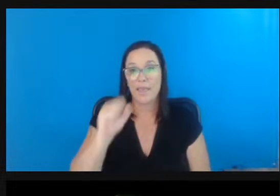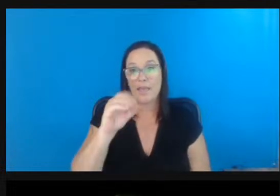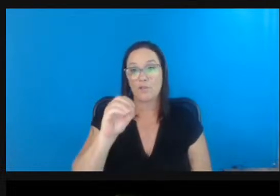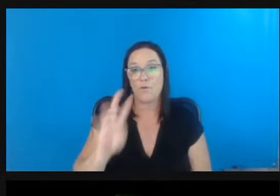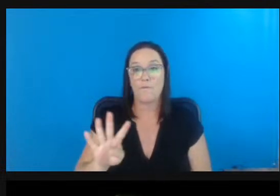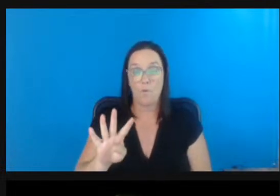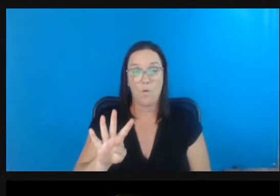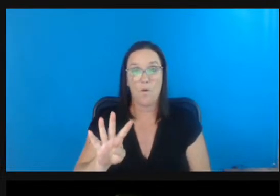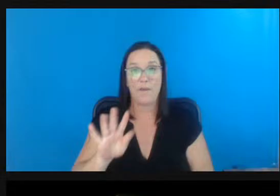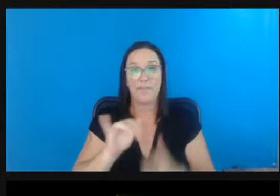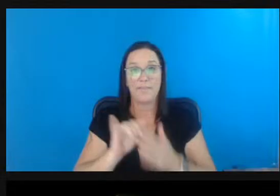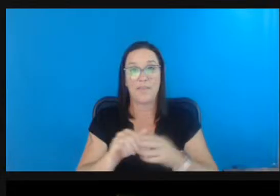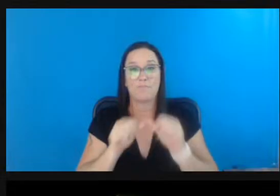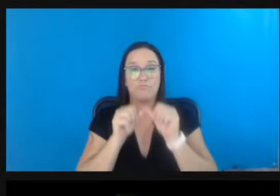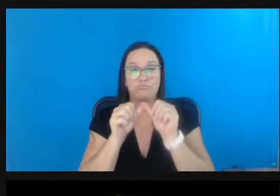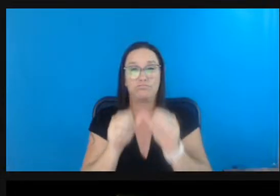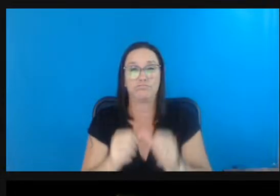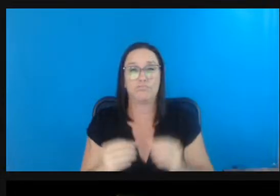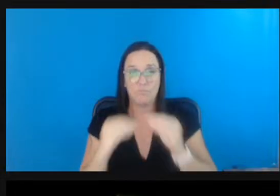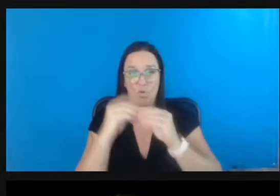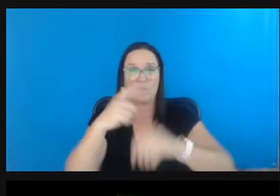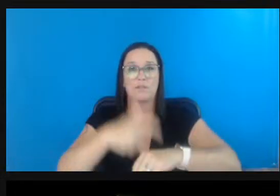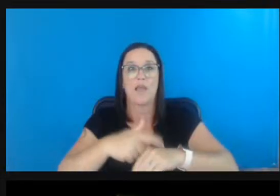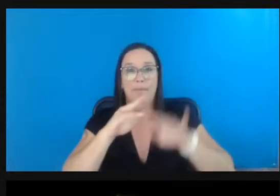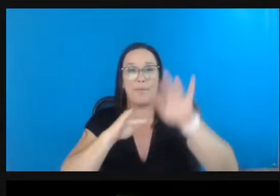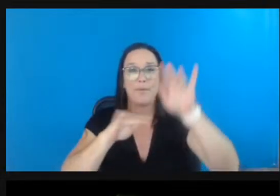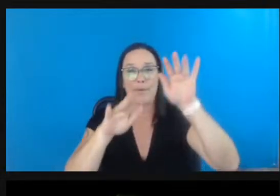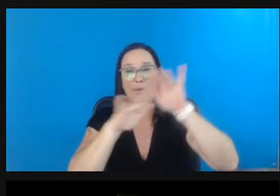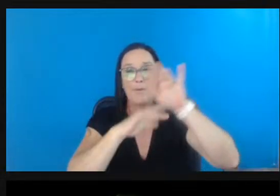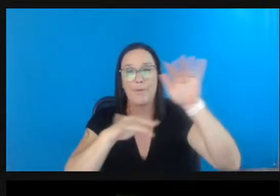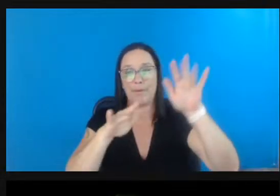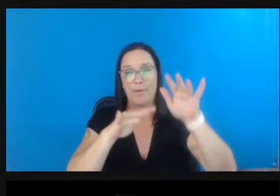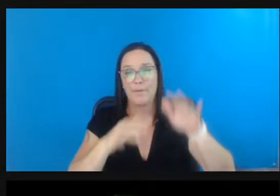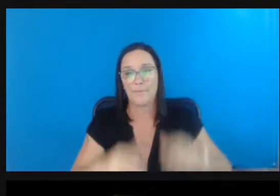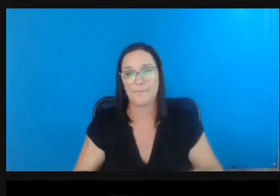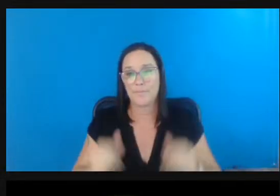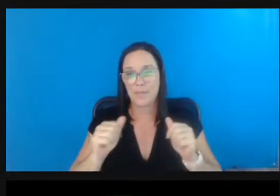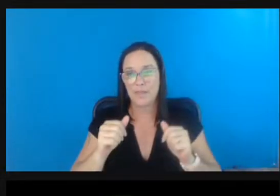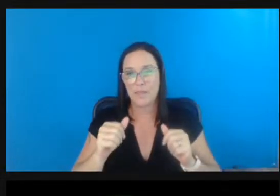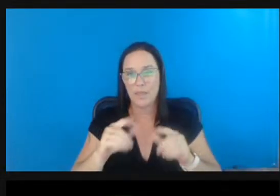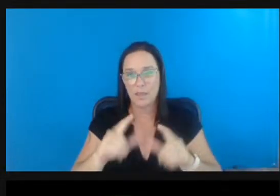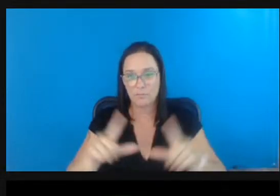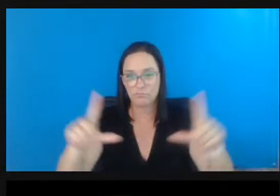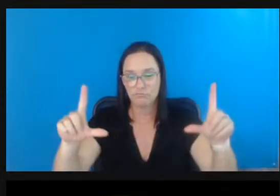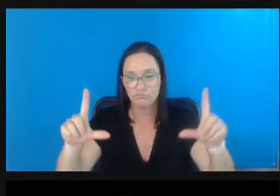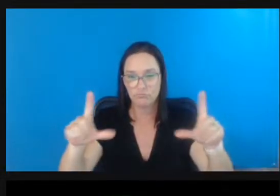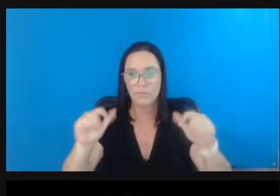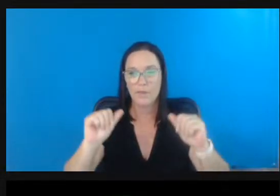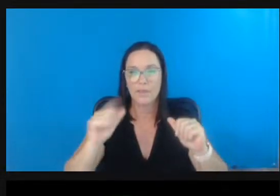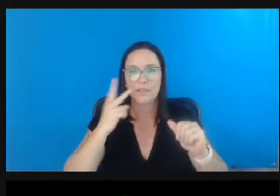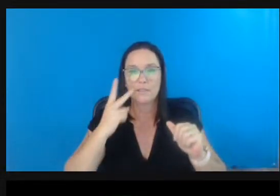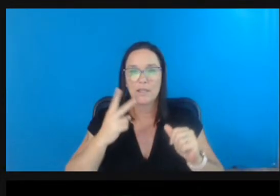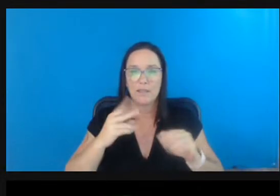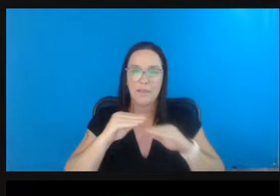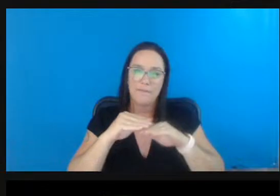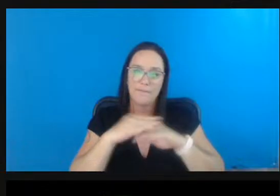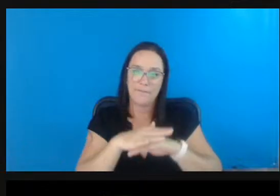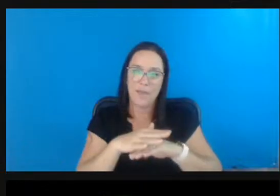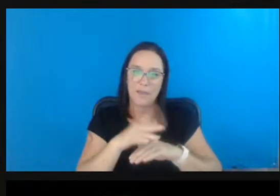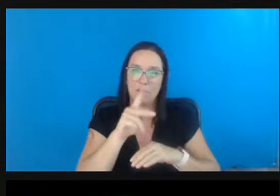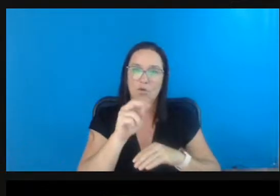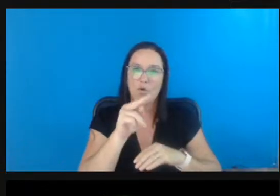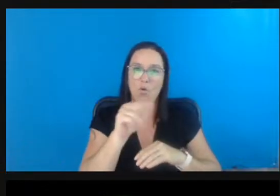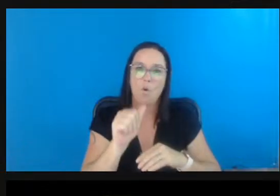the ones that last a little longer in the air, you can see there is effect. Let me zoom it in a little more here. There is effect here on a Kona